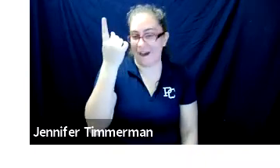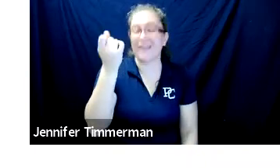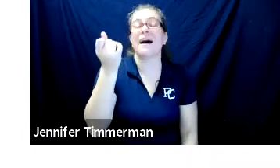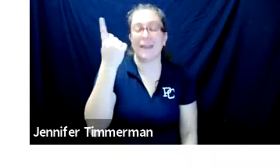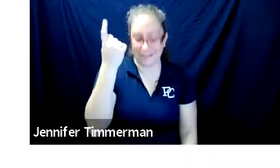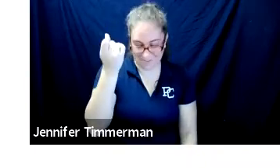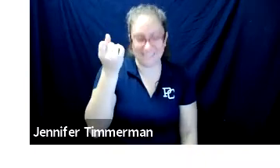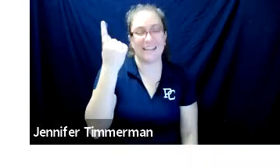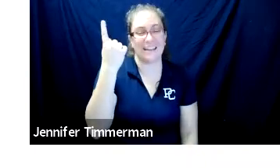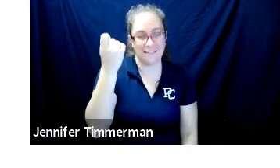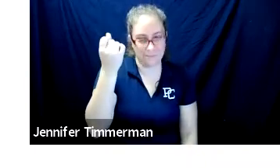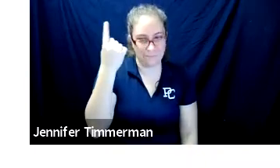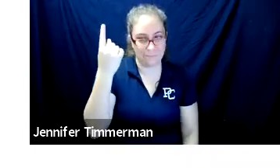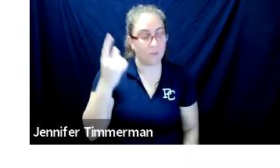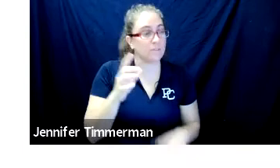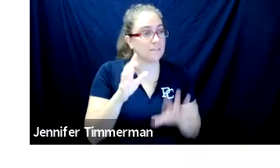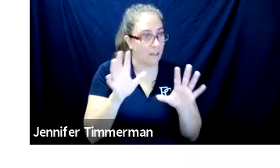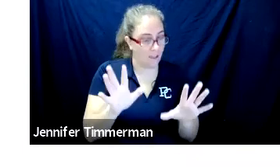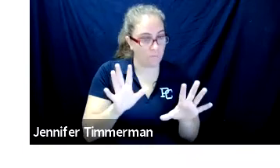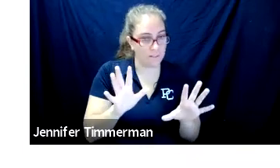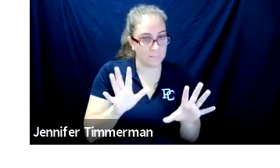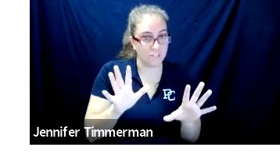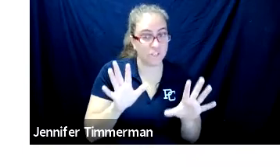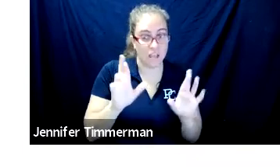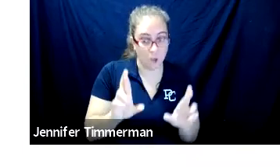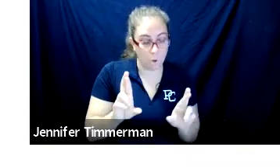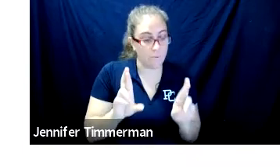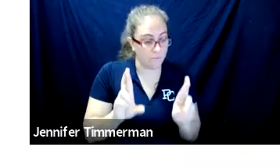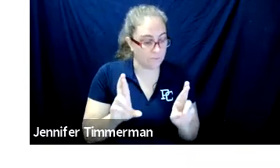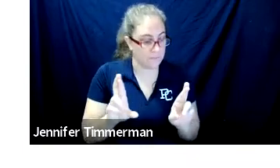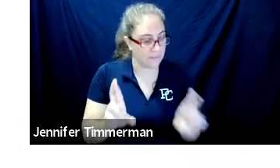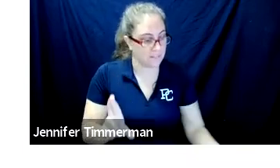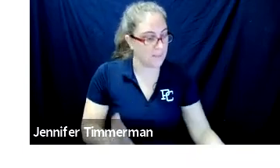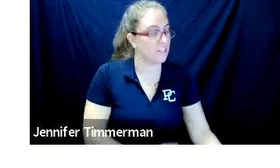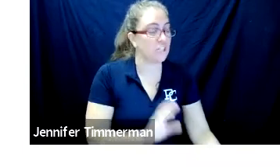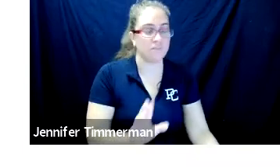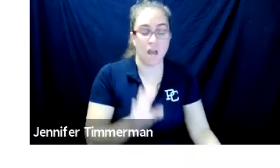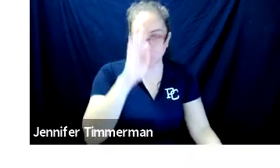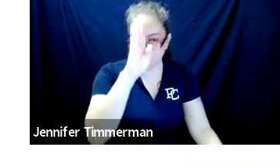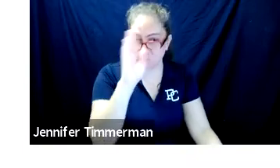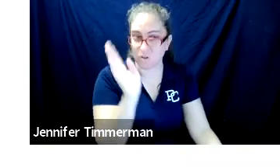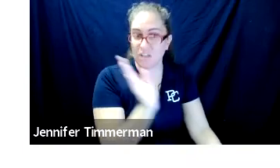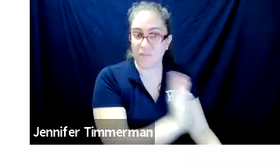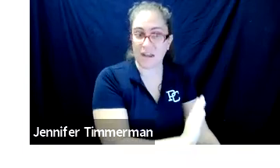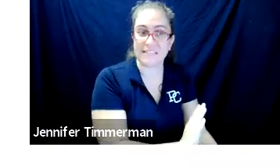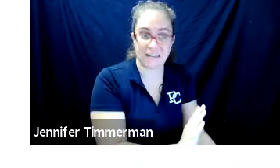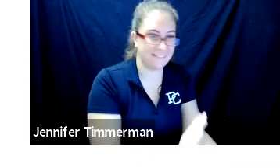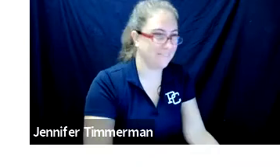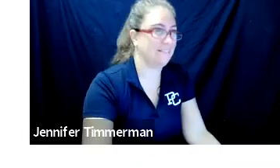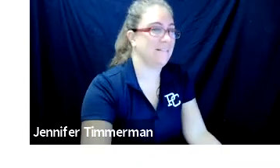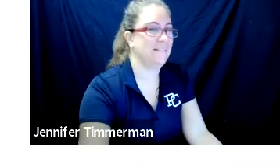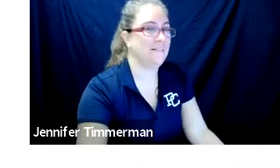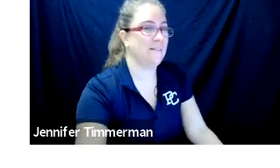out the I understand. That was a helpful explanation. I hope if you speak any Spanish. If not, you can forget that I said